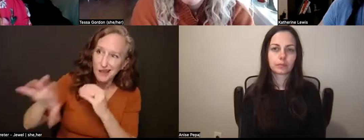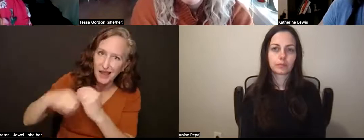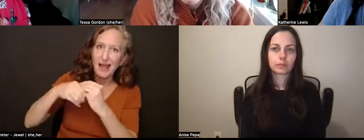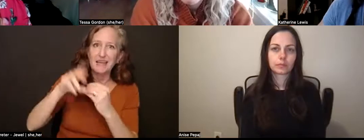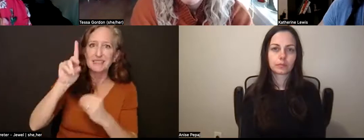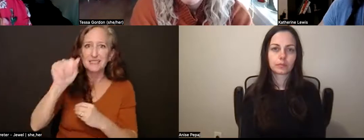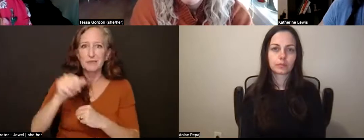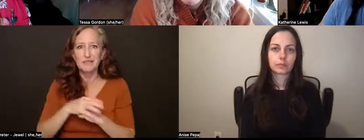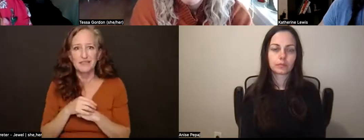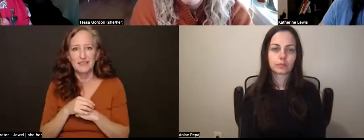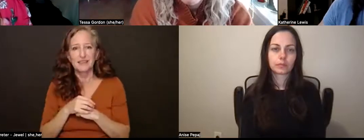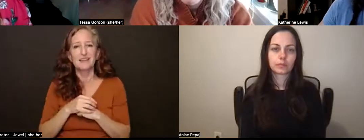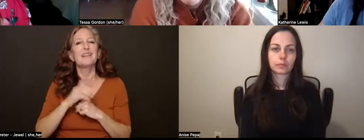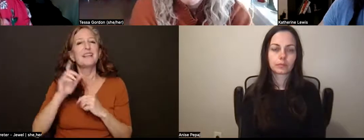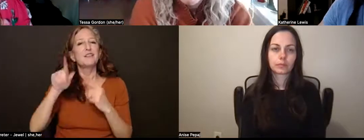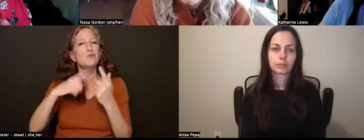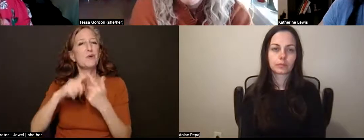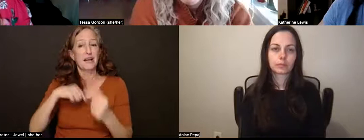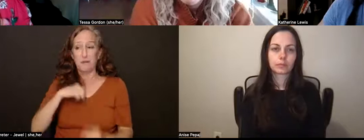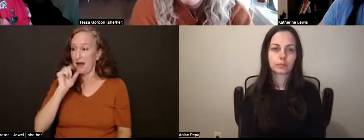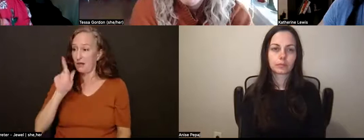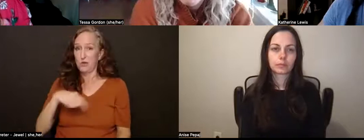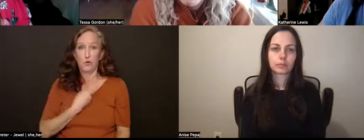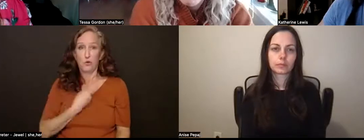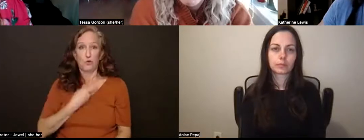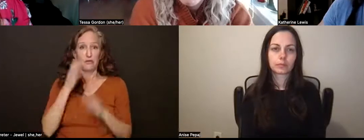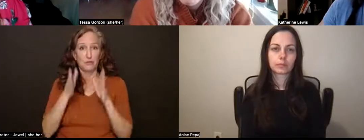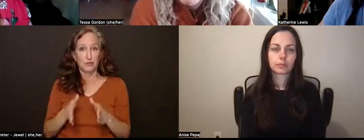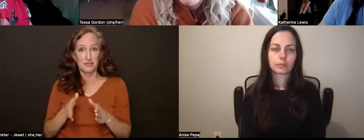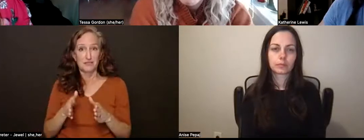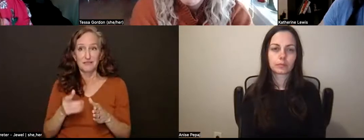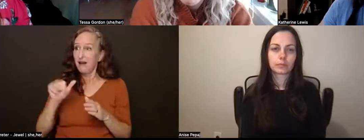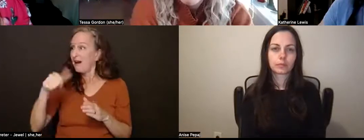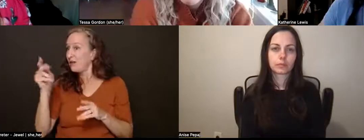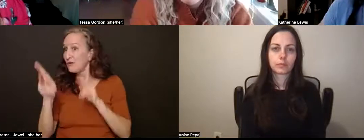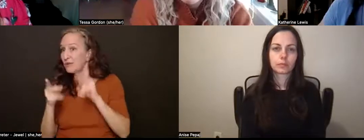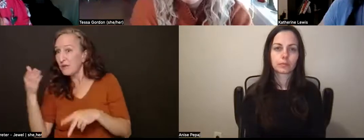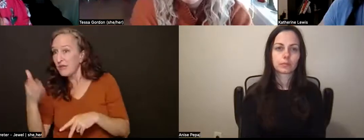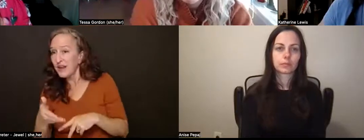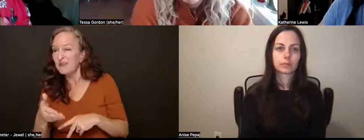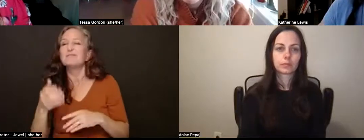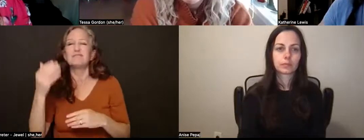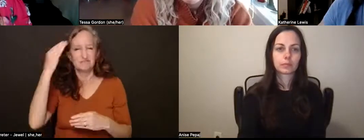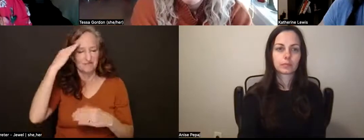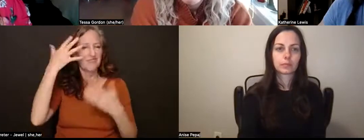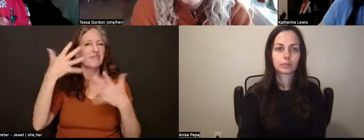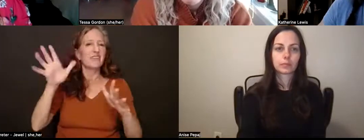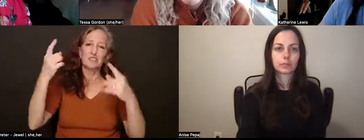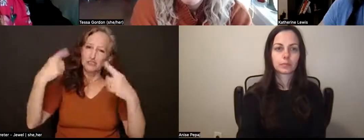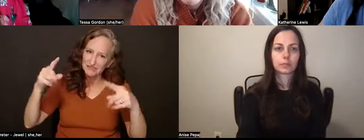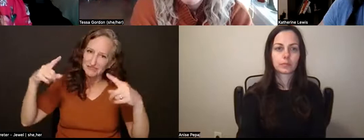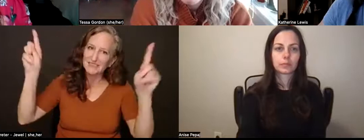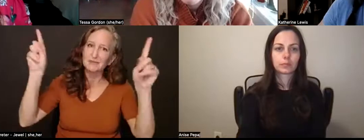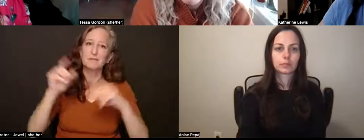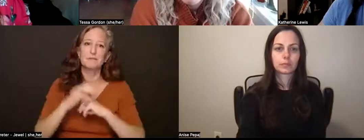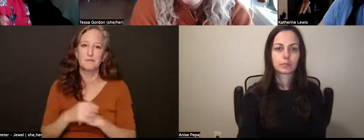I know there'll be success, when I'm not the only one, the physician with a disability, reminding leadership that, you know, we need to include